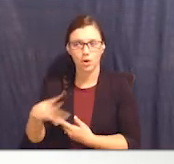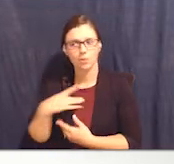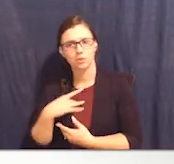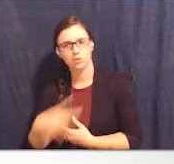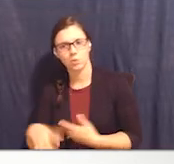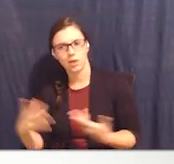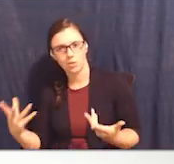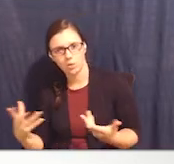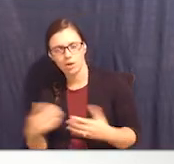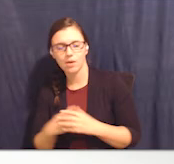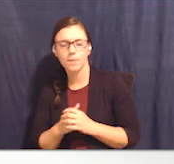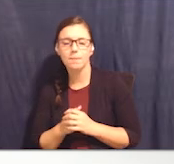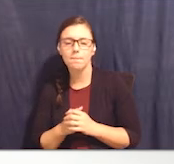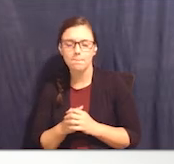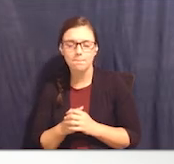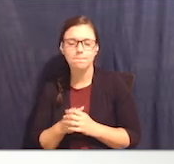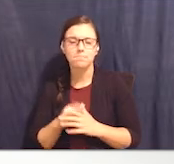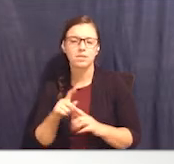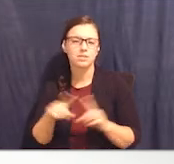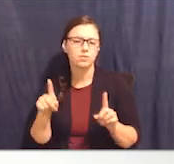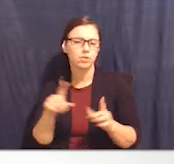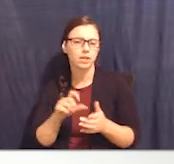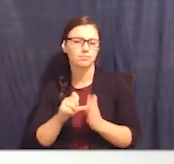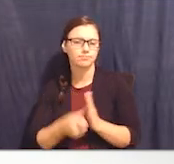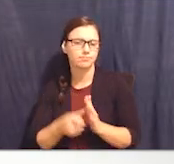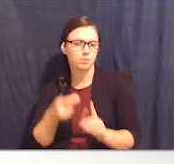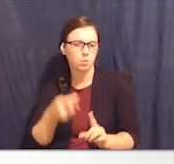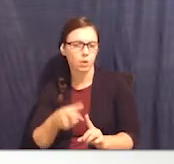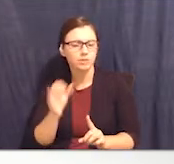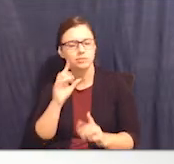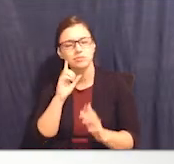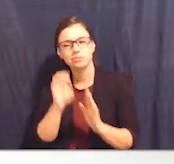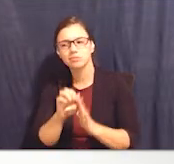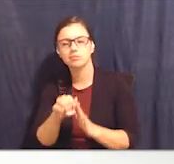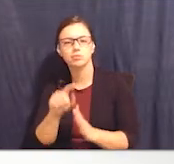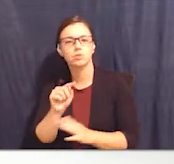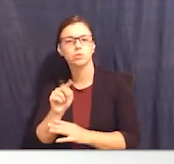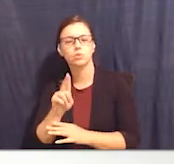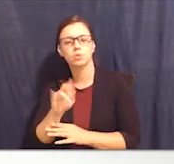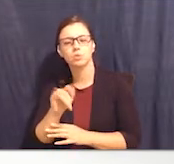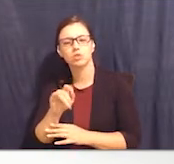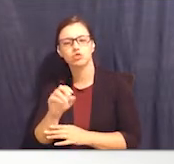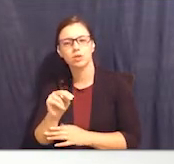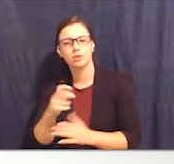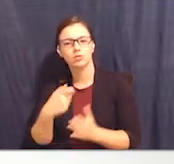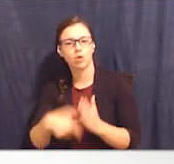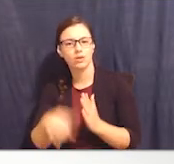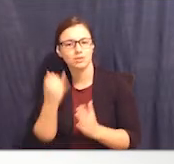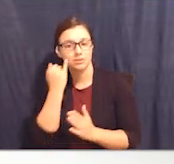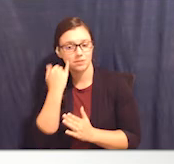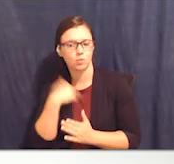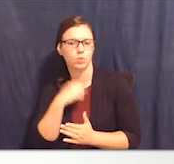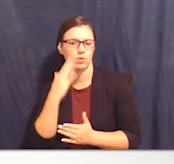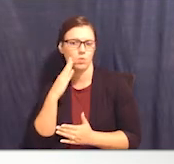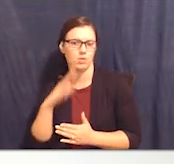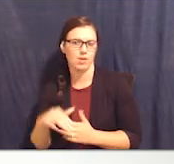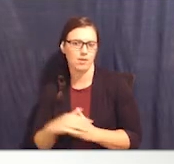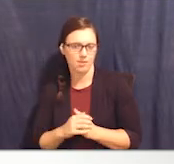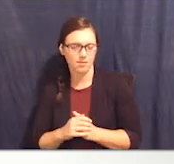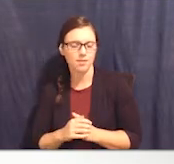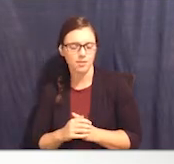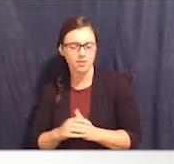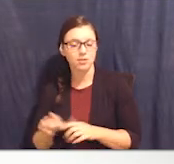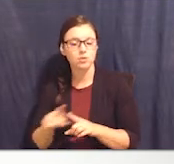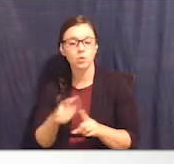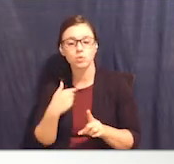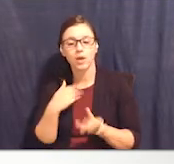Developmental Disabilities Council to create College Matters. And this is on our website. These are in